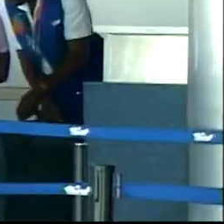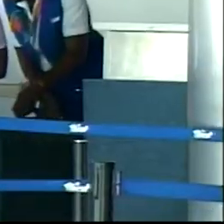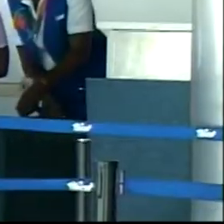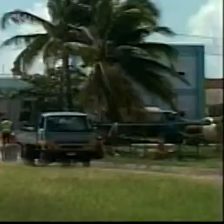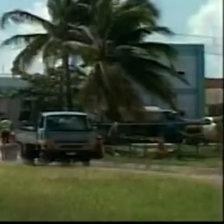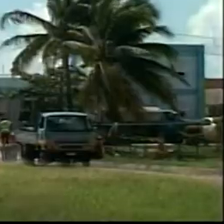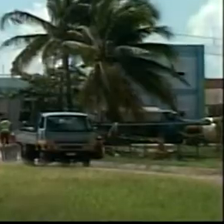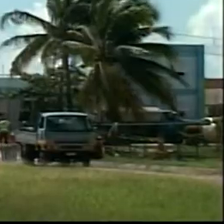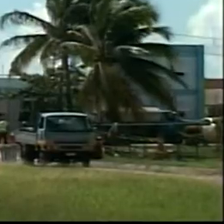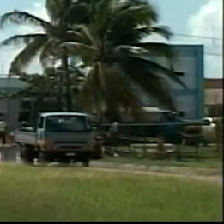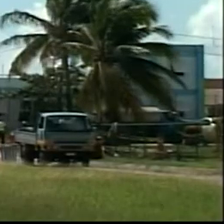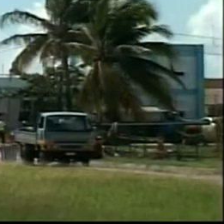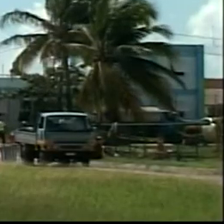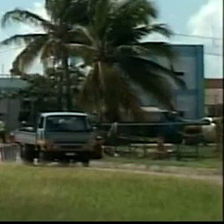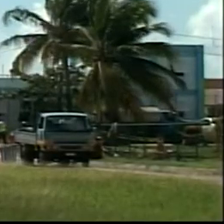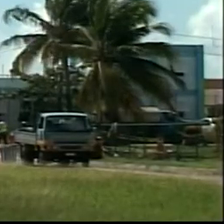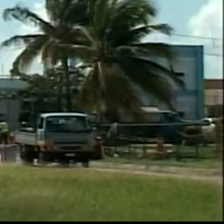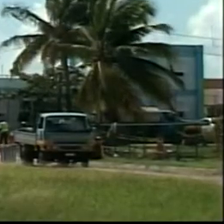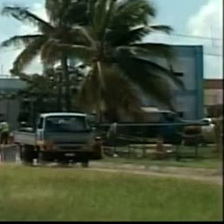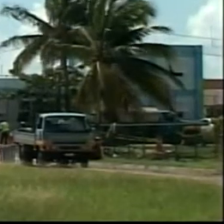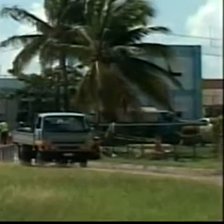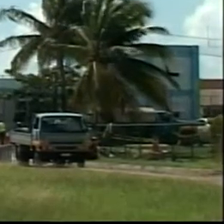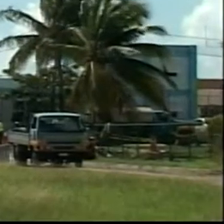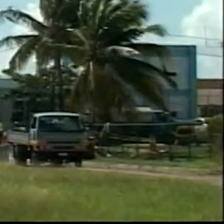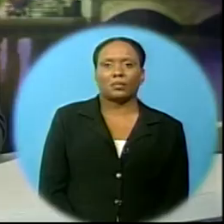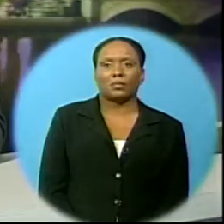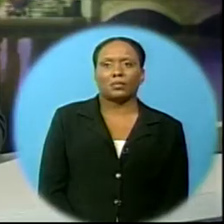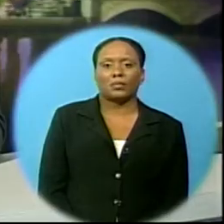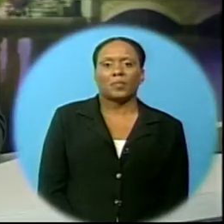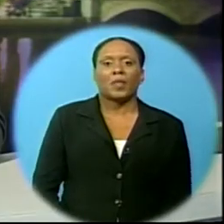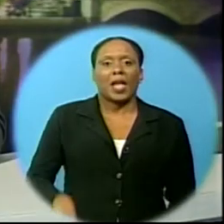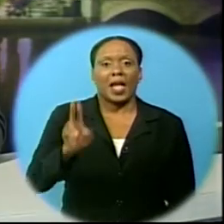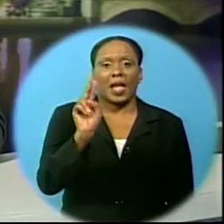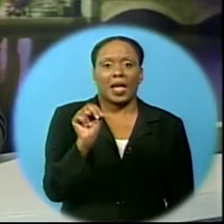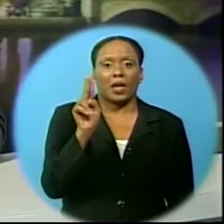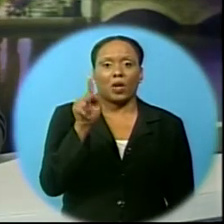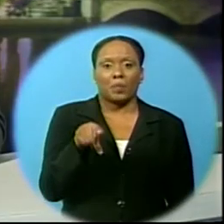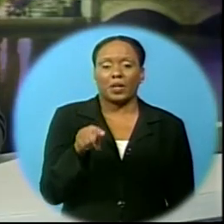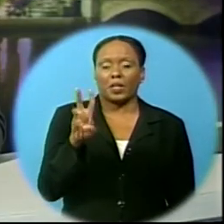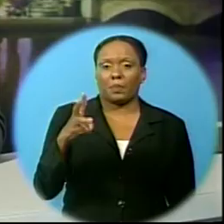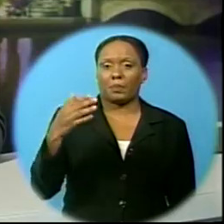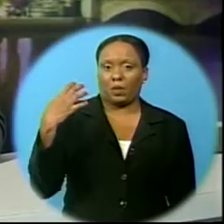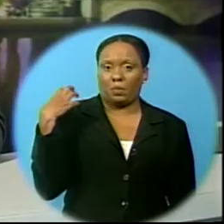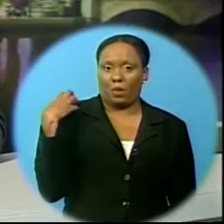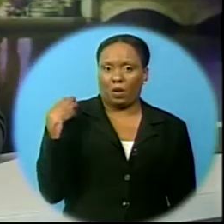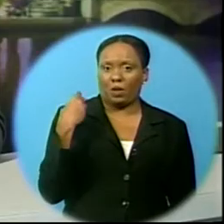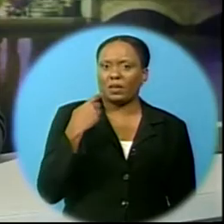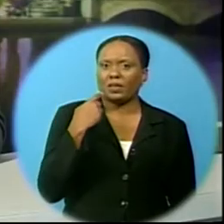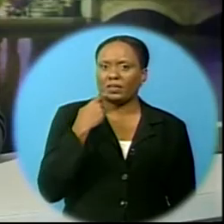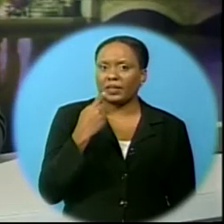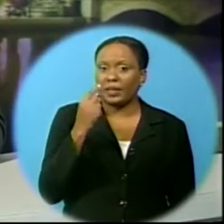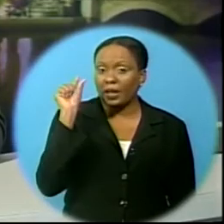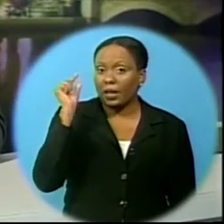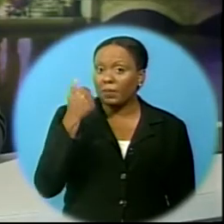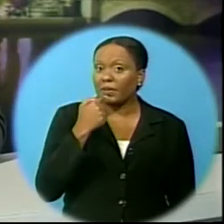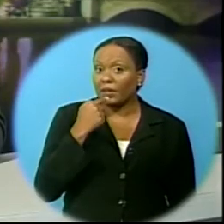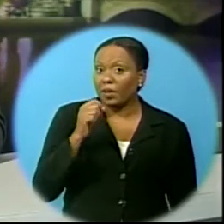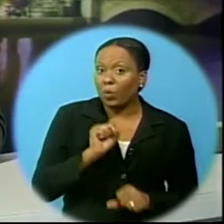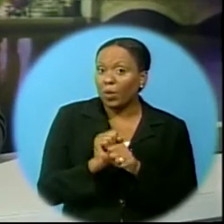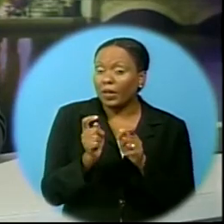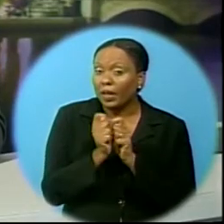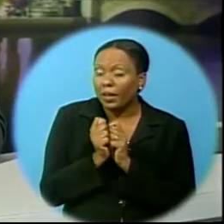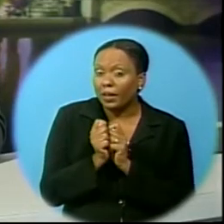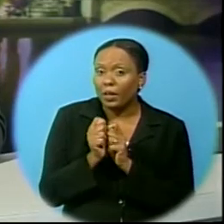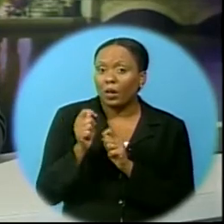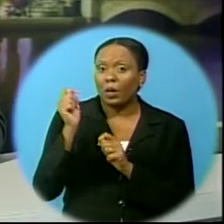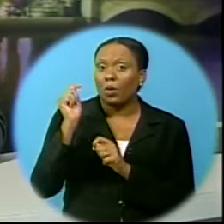conditions of work and outstanding payments for acting assignments. The NUPW head says she'll be holding government to its word, given that the winter